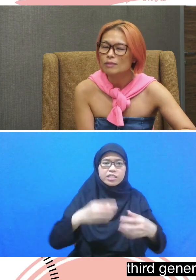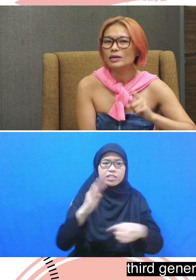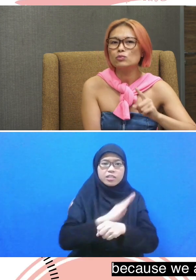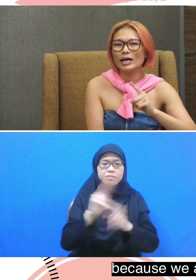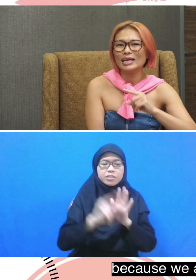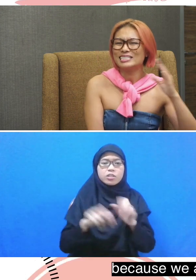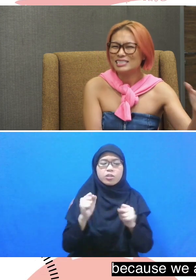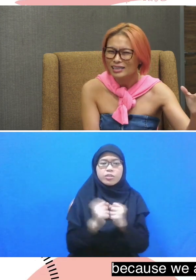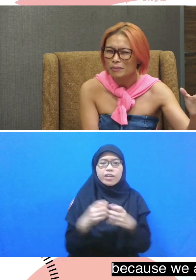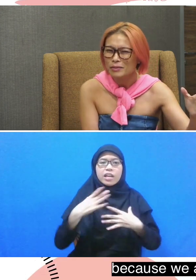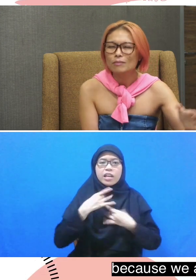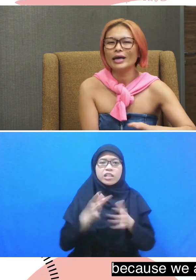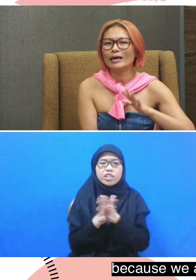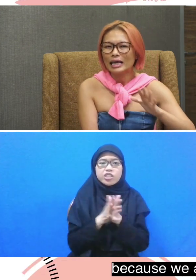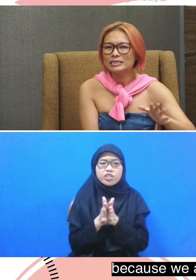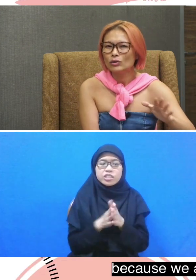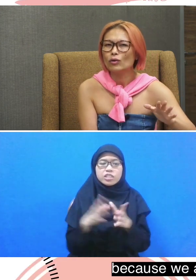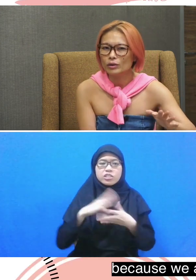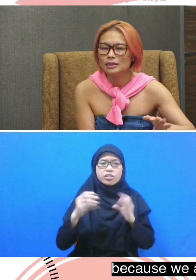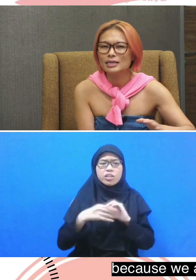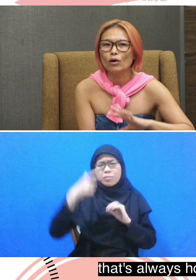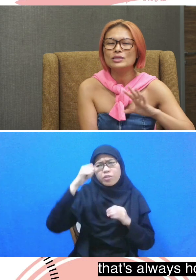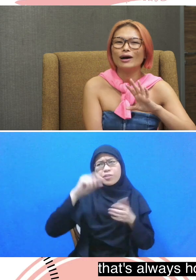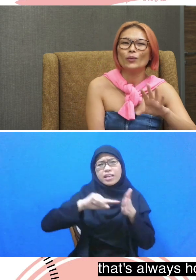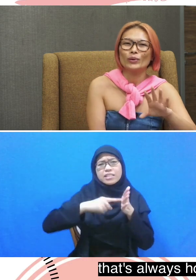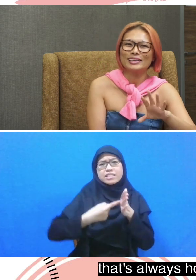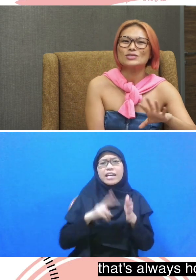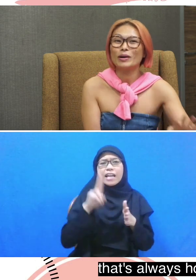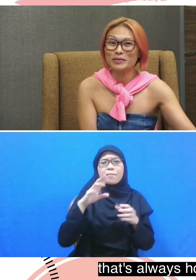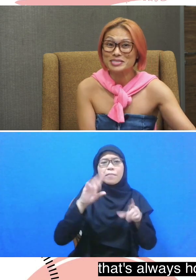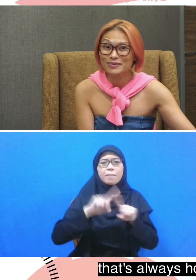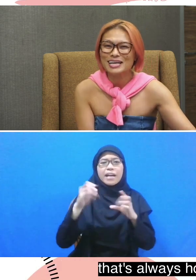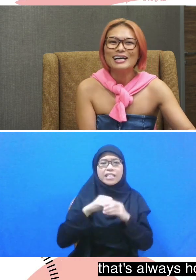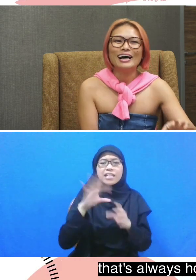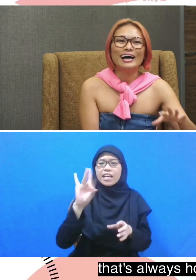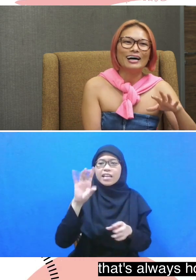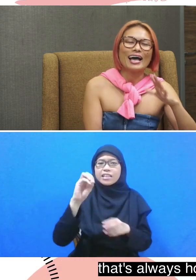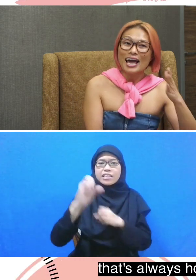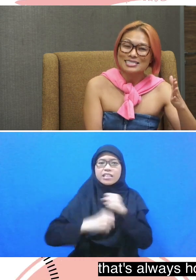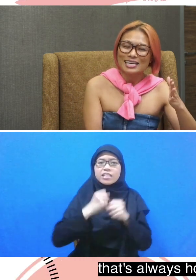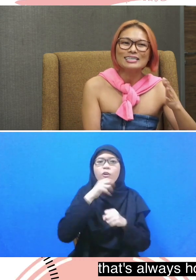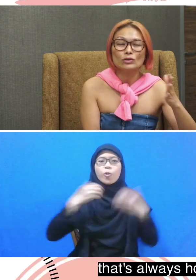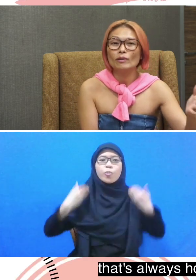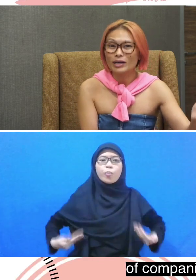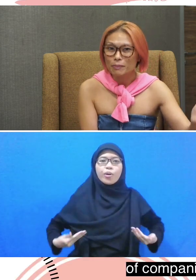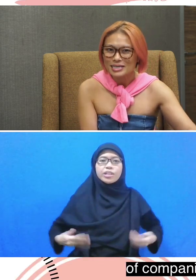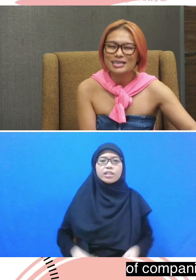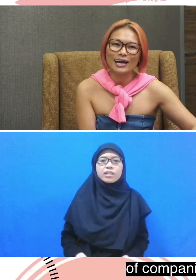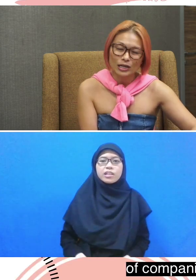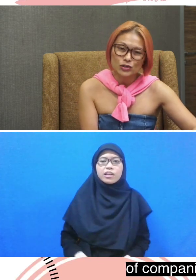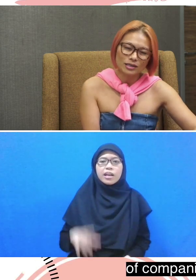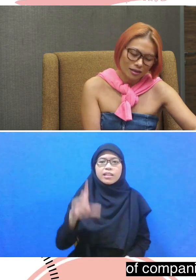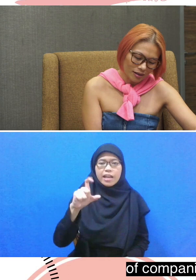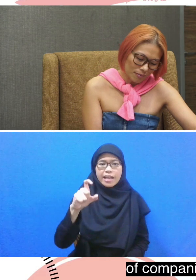story because we are like a startup, but in an 80-year-old body. That's always how we describe ourselves. And X Inc. is the group of companies that